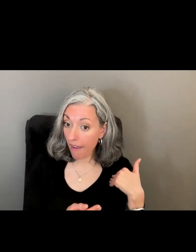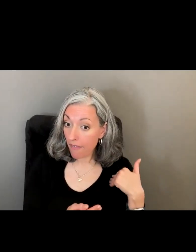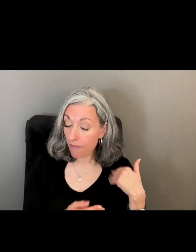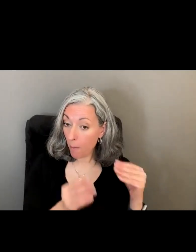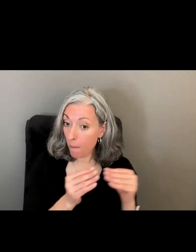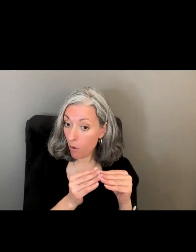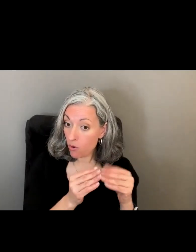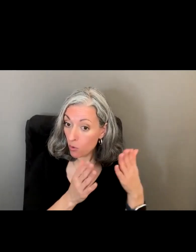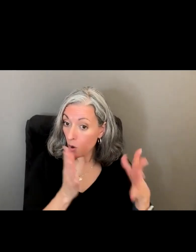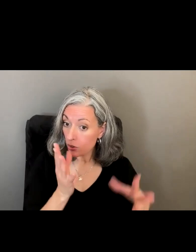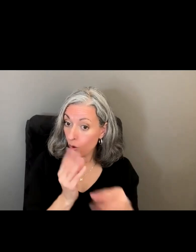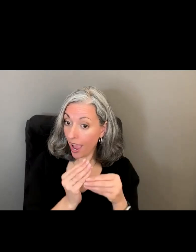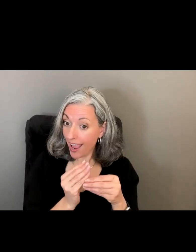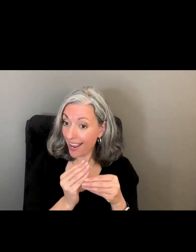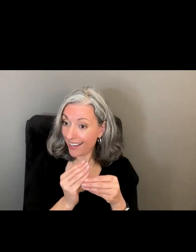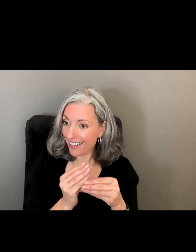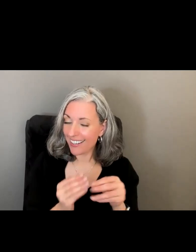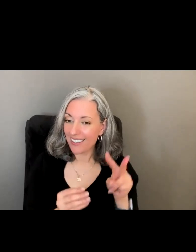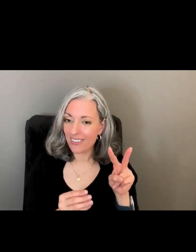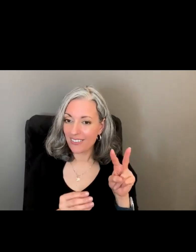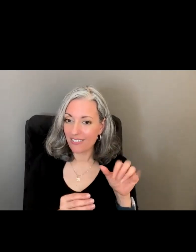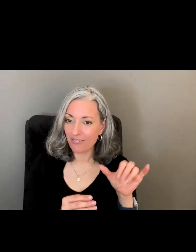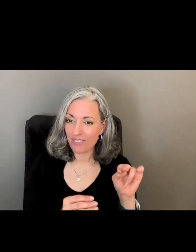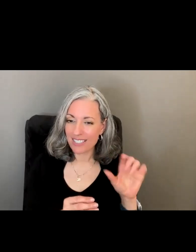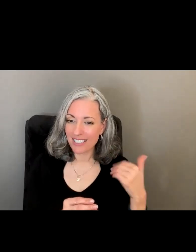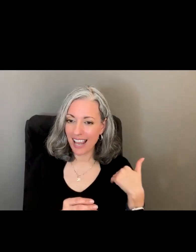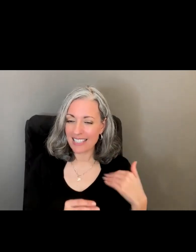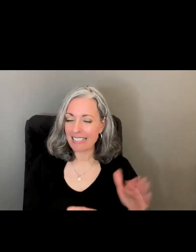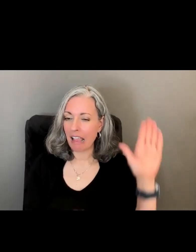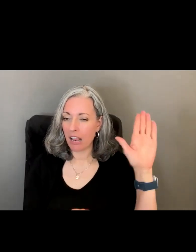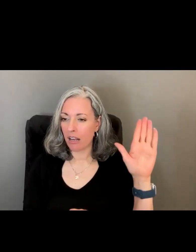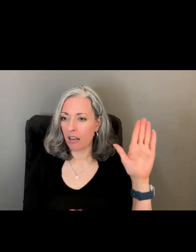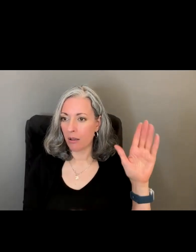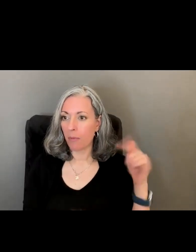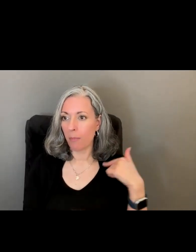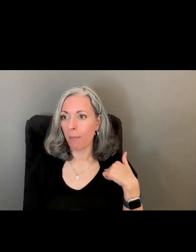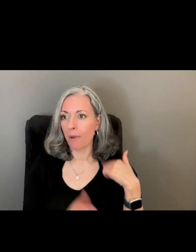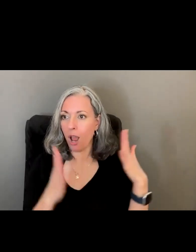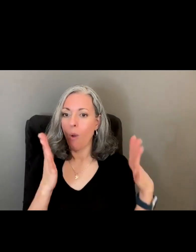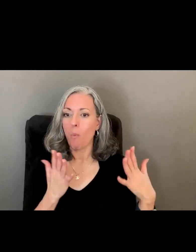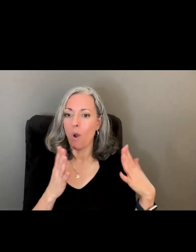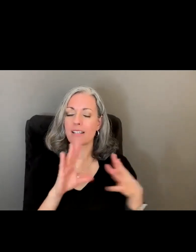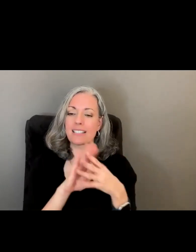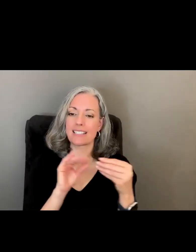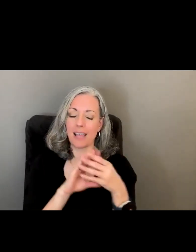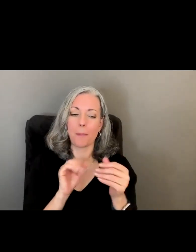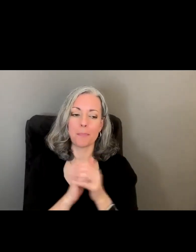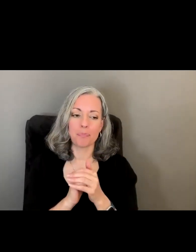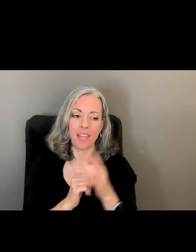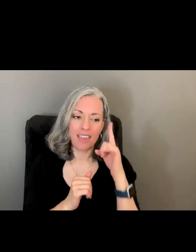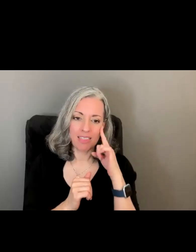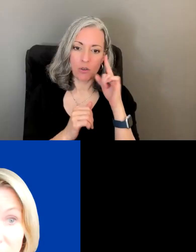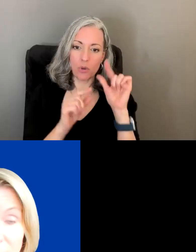Jackie. I saw Vincent had his hand, but my only thing was going to be, and I'd love to hear from you, Vincent. I think we can